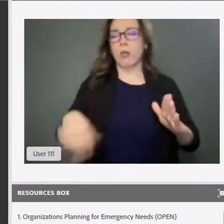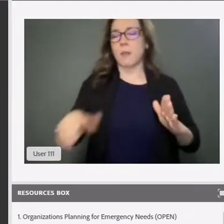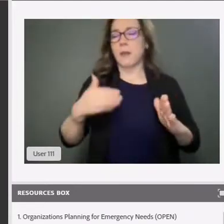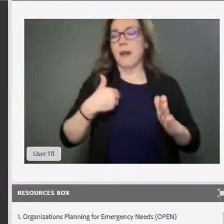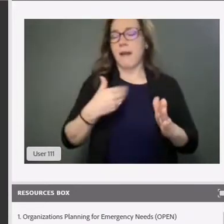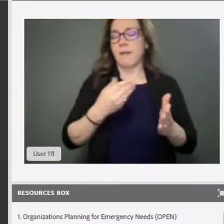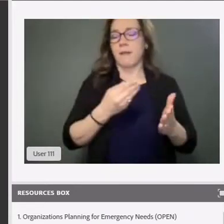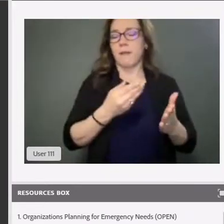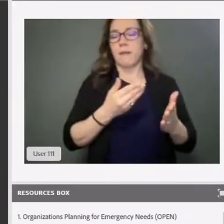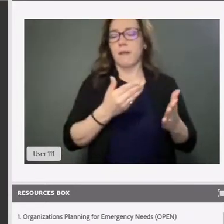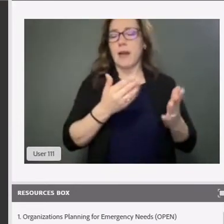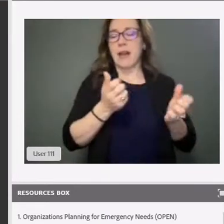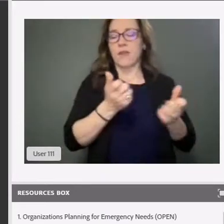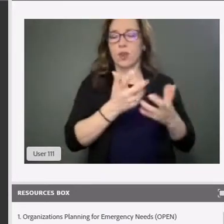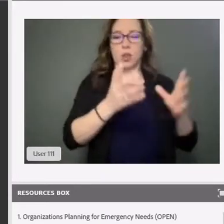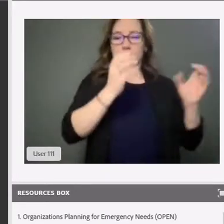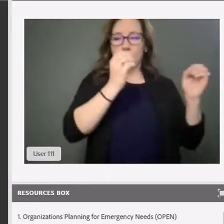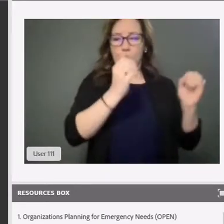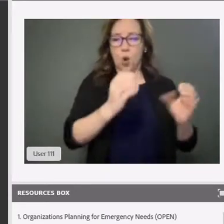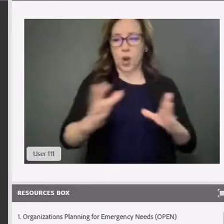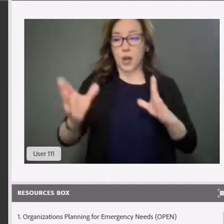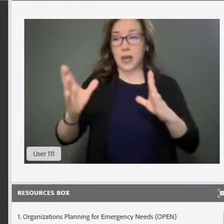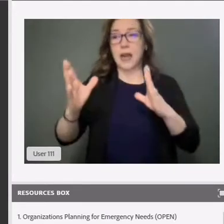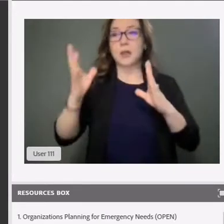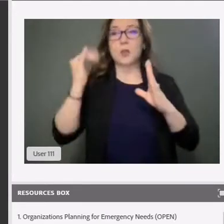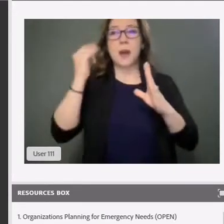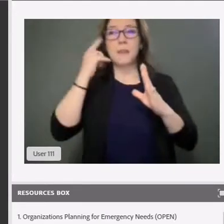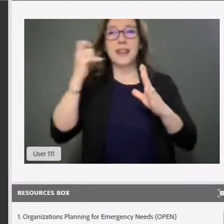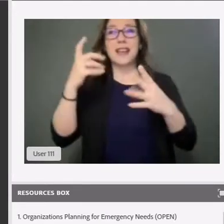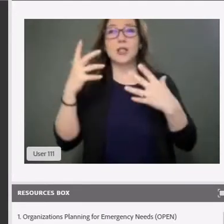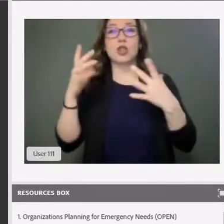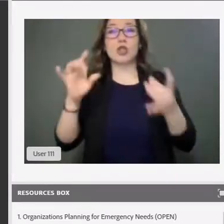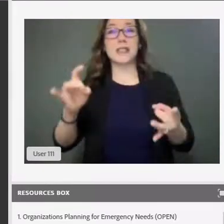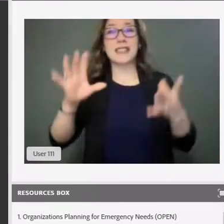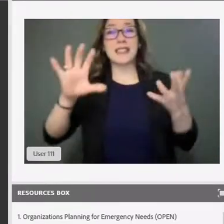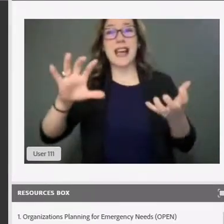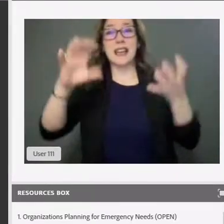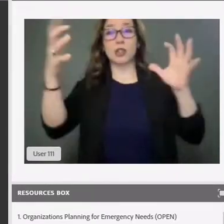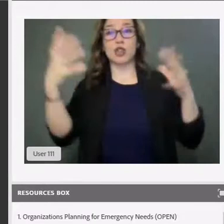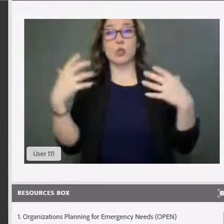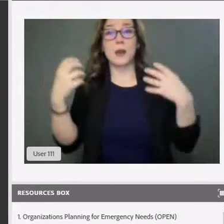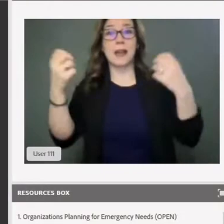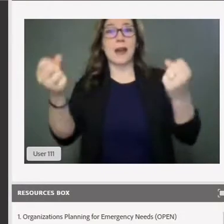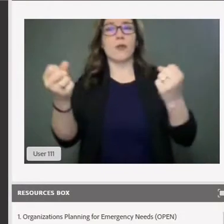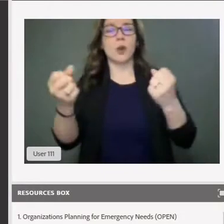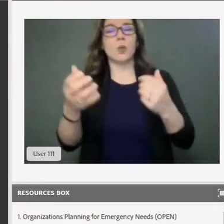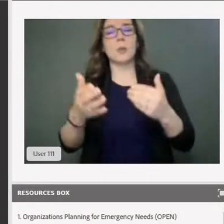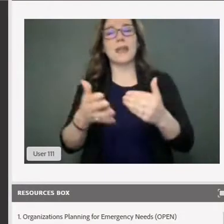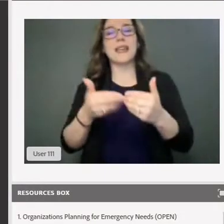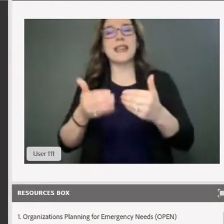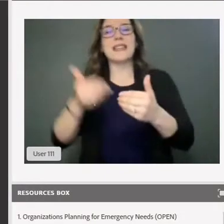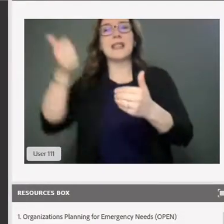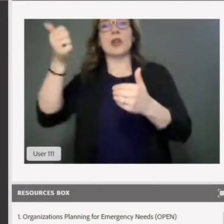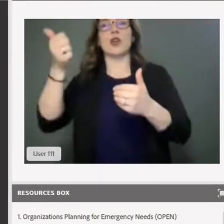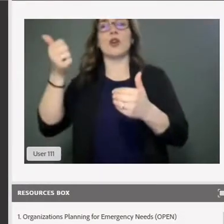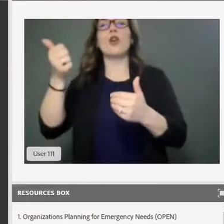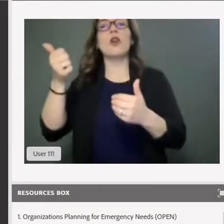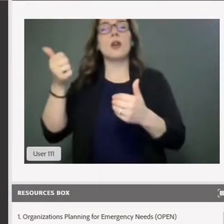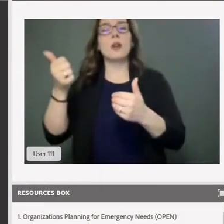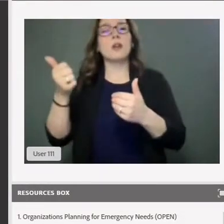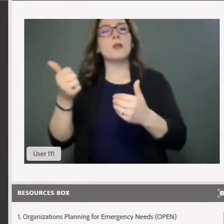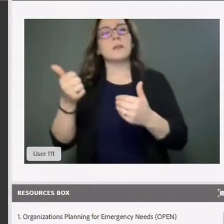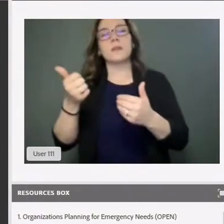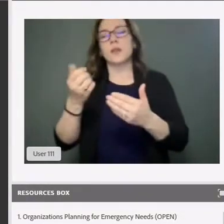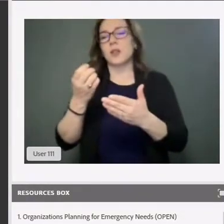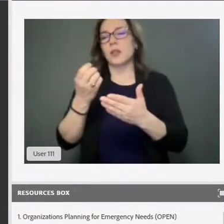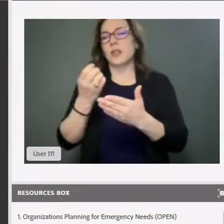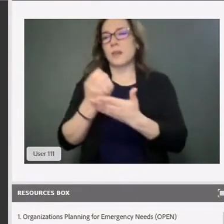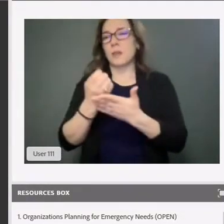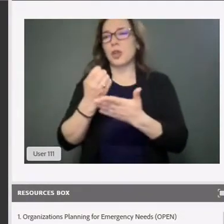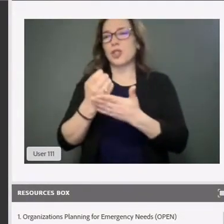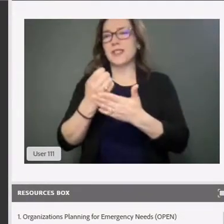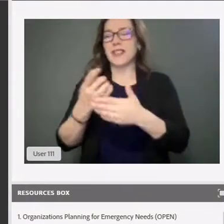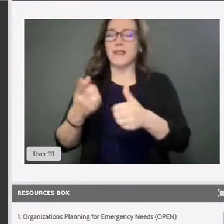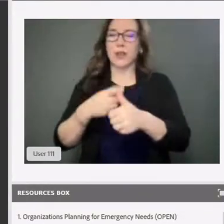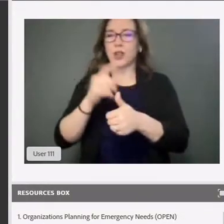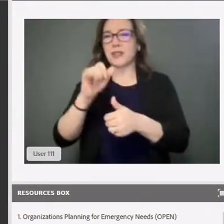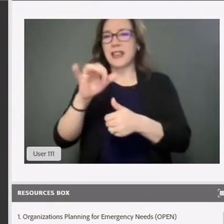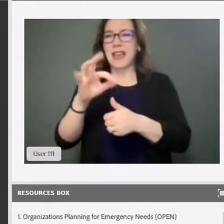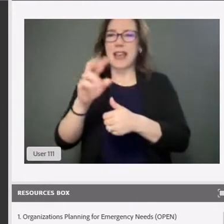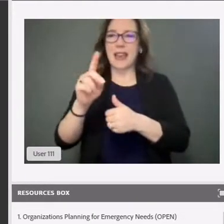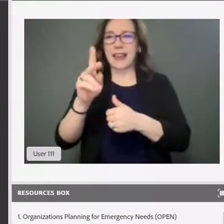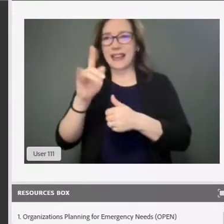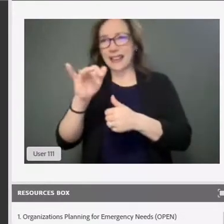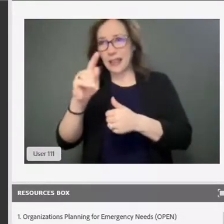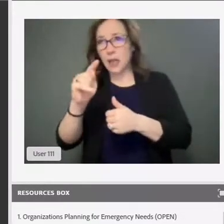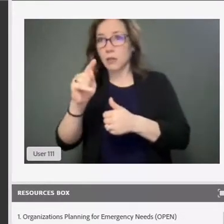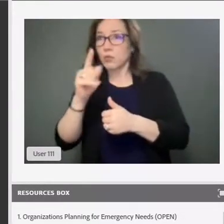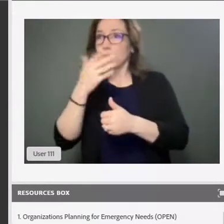materials organized so that will make their disaster recovery easier. And the Emergency Financial First Aid Kit is a great tool to help you do that.